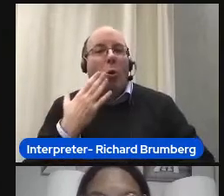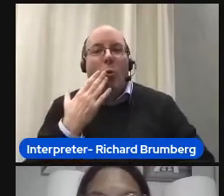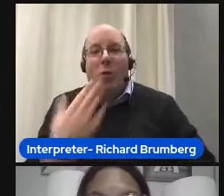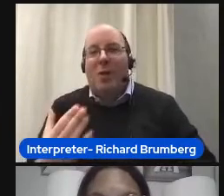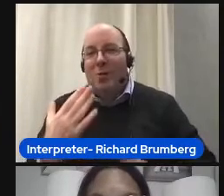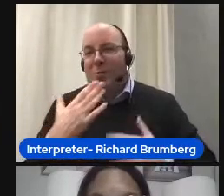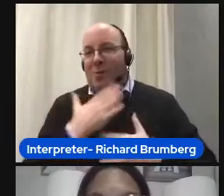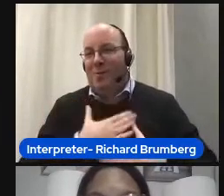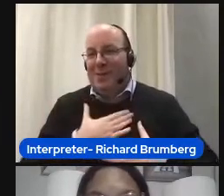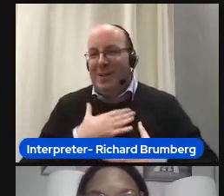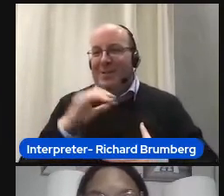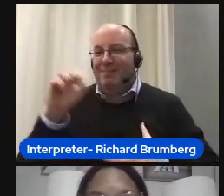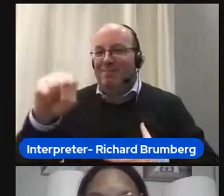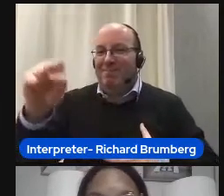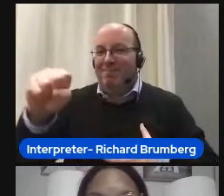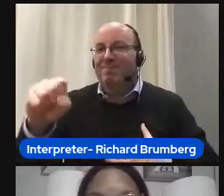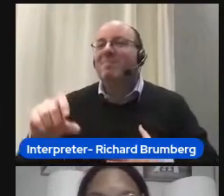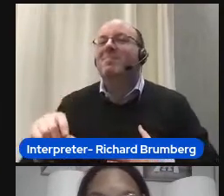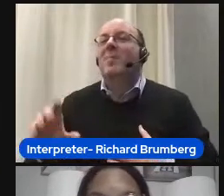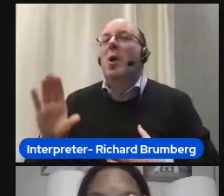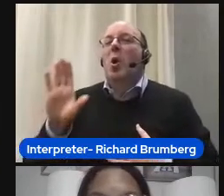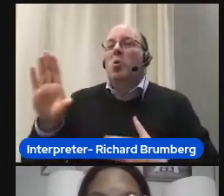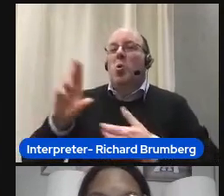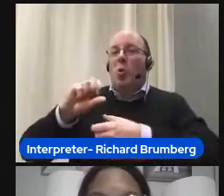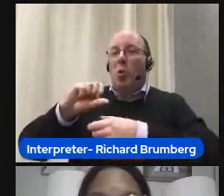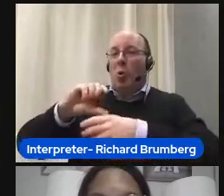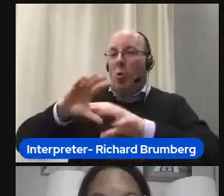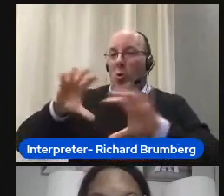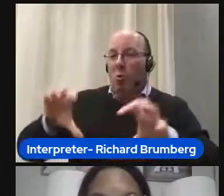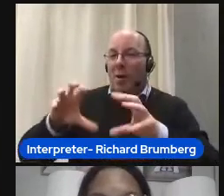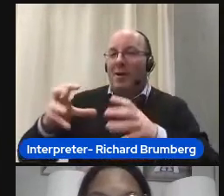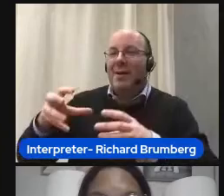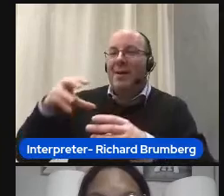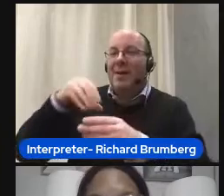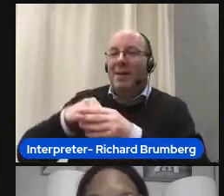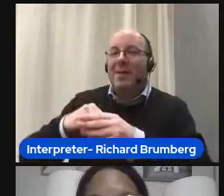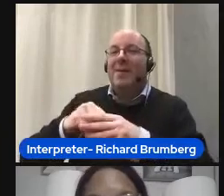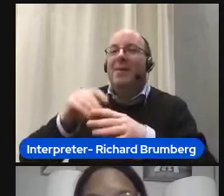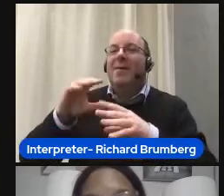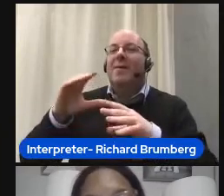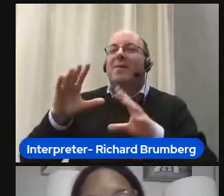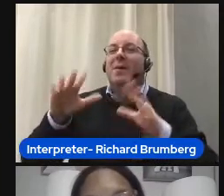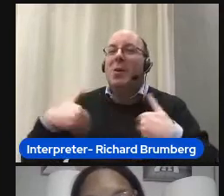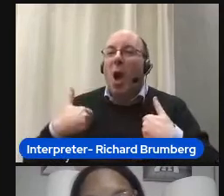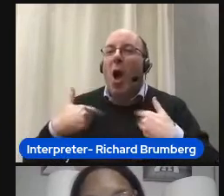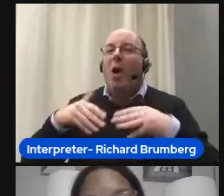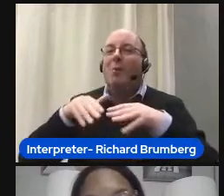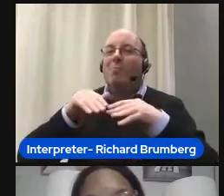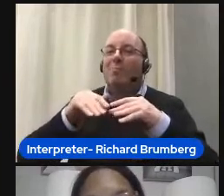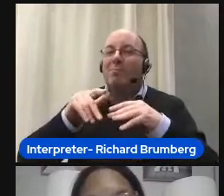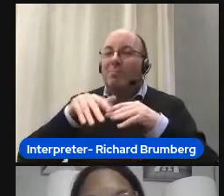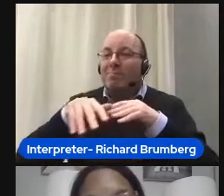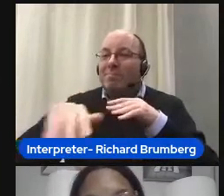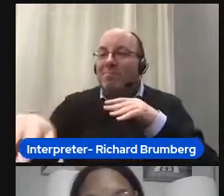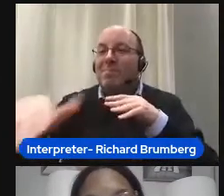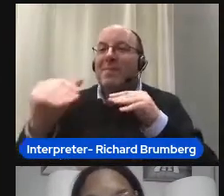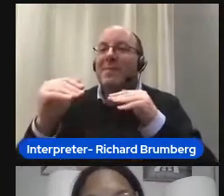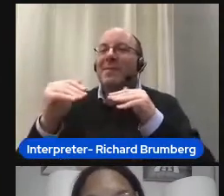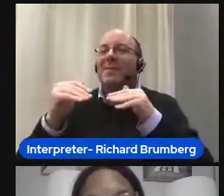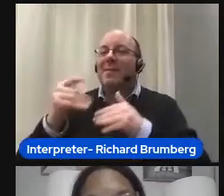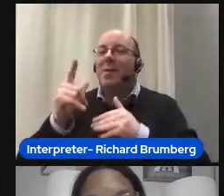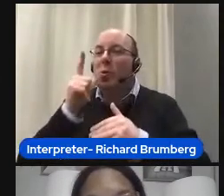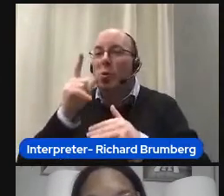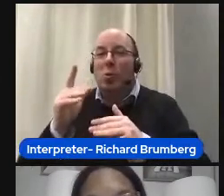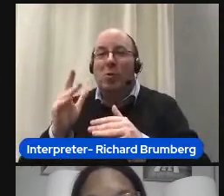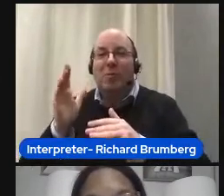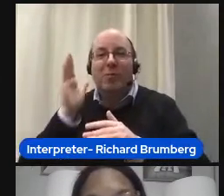love that part of the work that you're doing is engaging our next generations and future leaders with that openness. And so